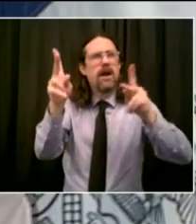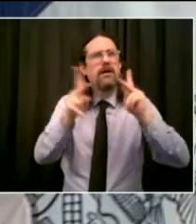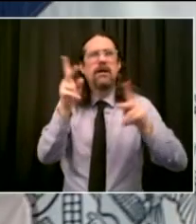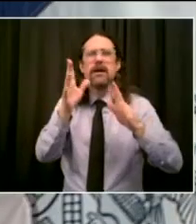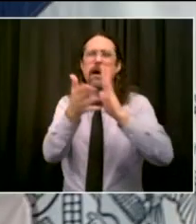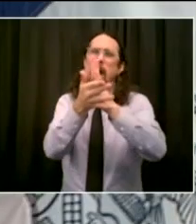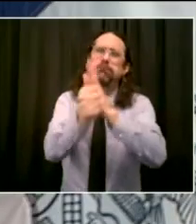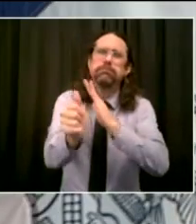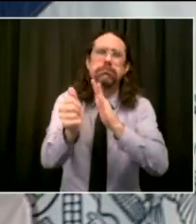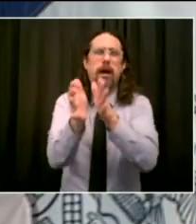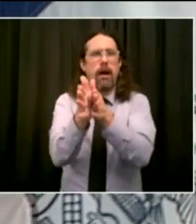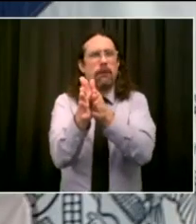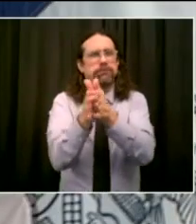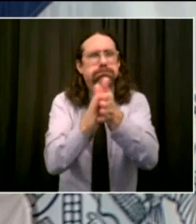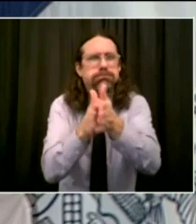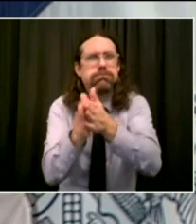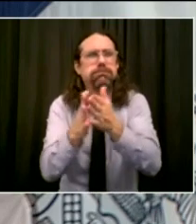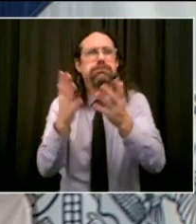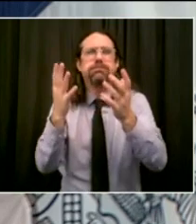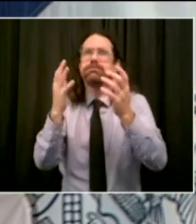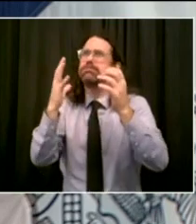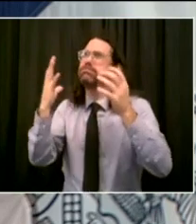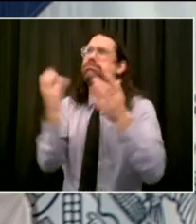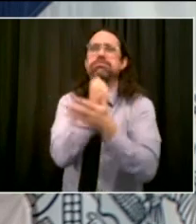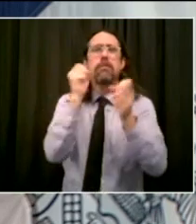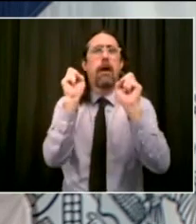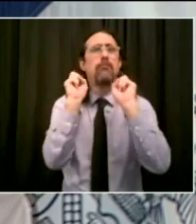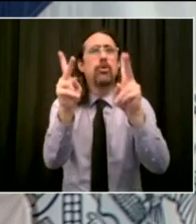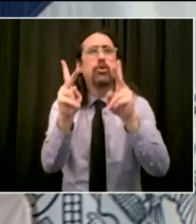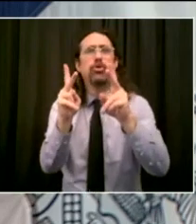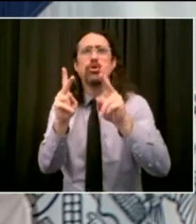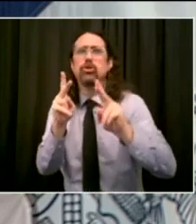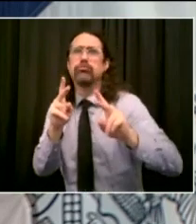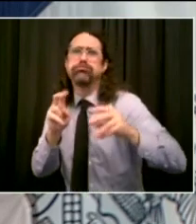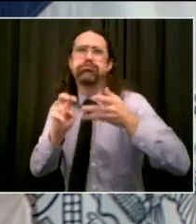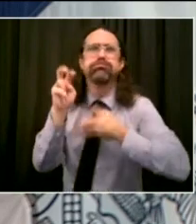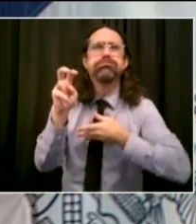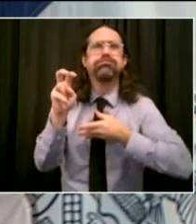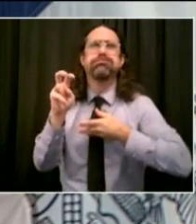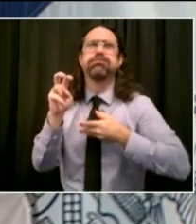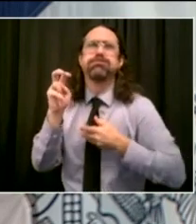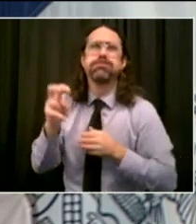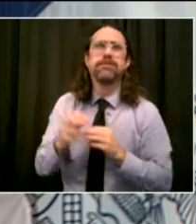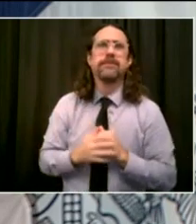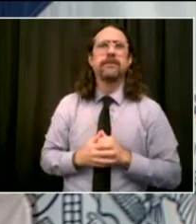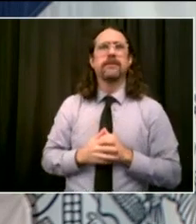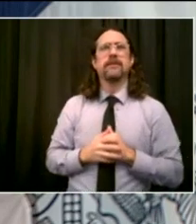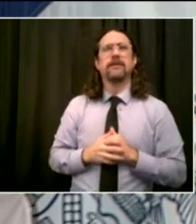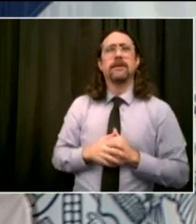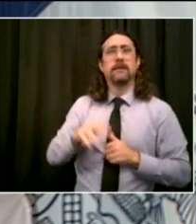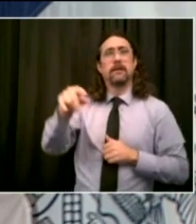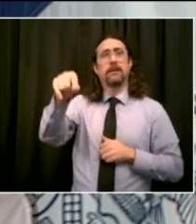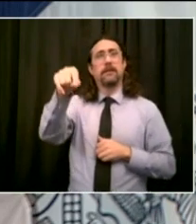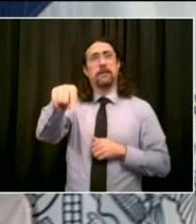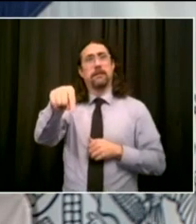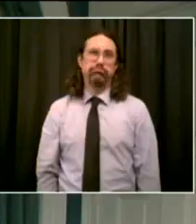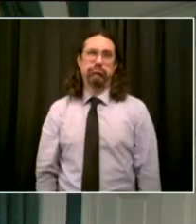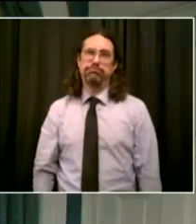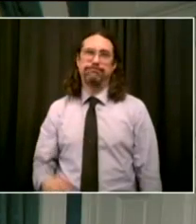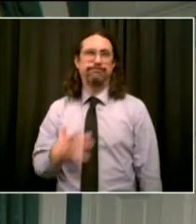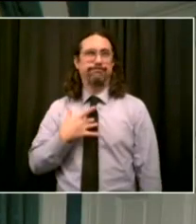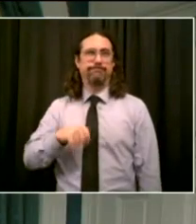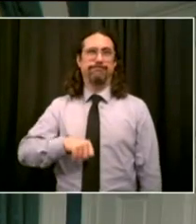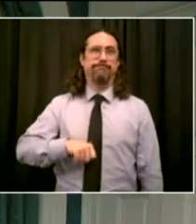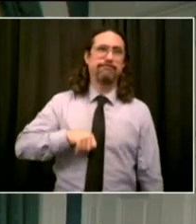you're seeing a leadership that understands the whole reality of life as it's lived in this city.